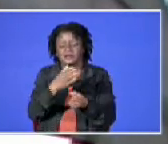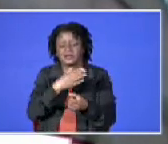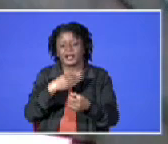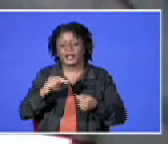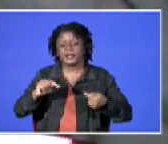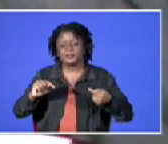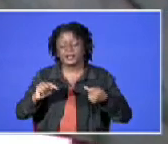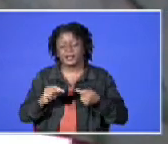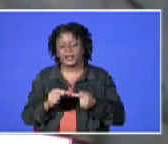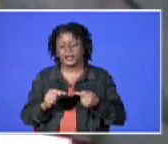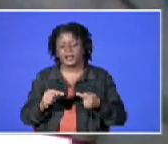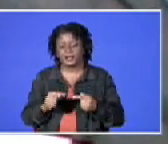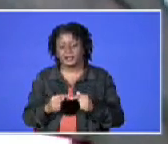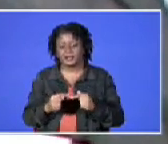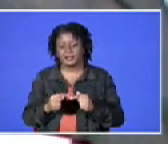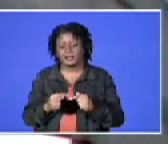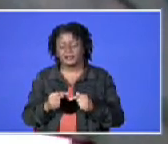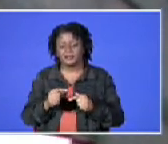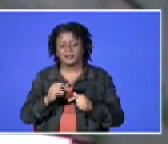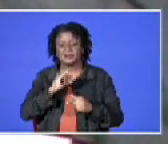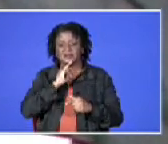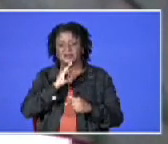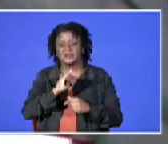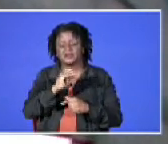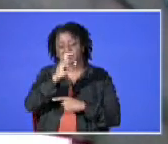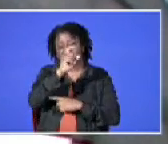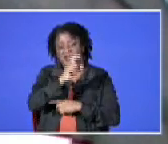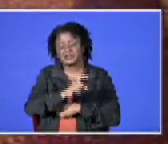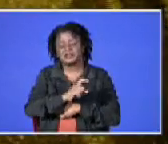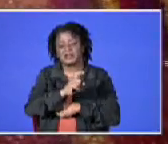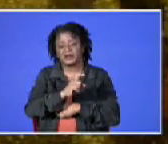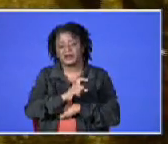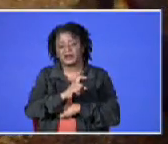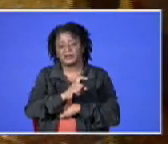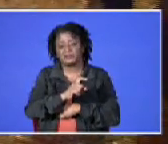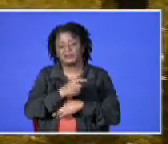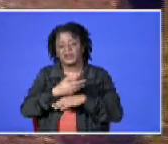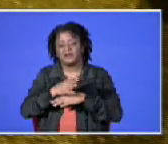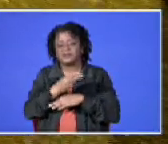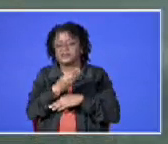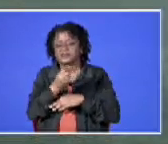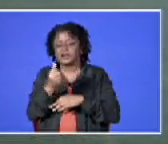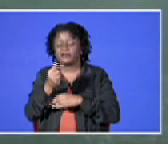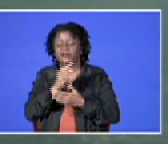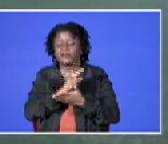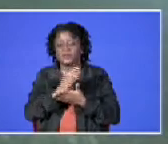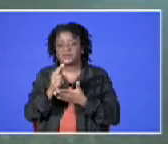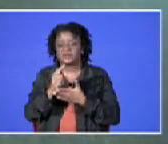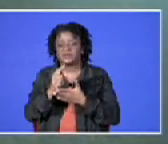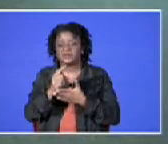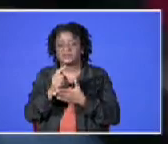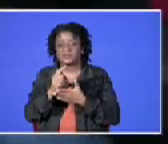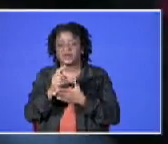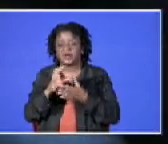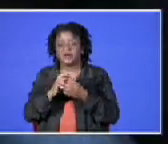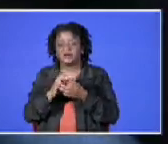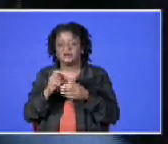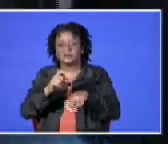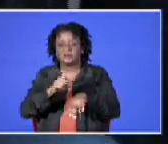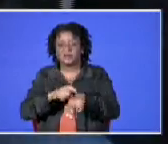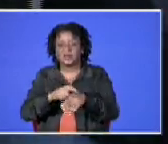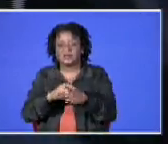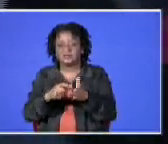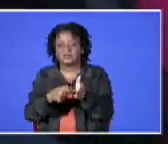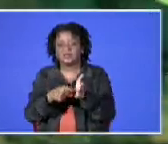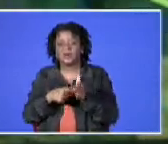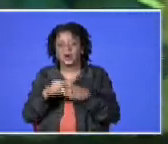pain is absolutely necessary. After several weeks of curfews and lockdowns, Bahamians were waiting to hear Prime